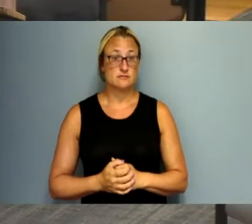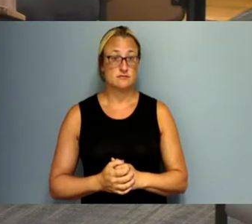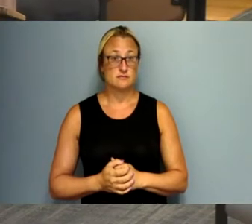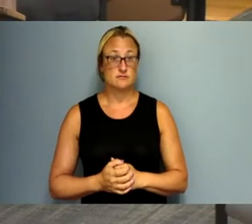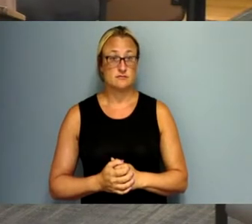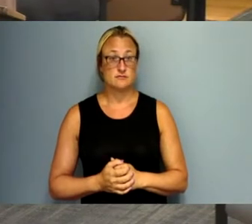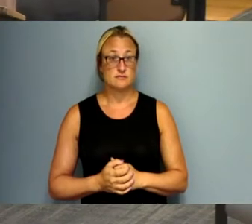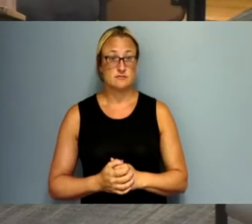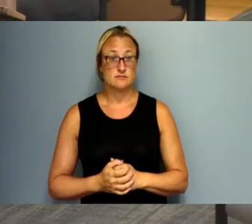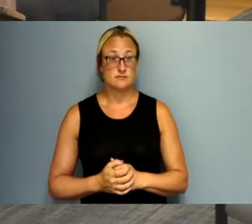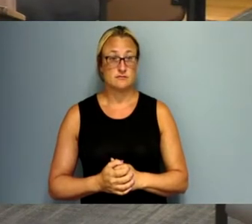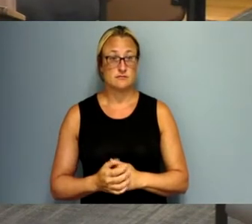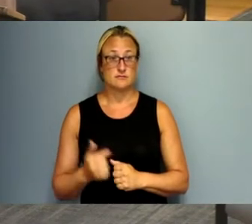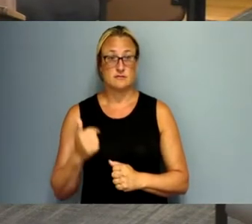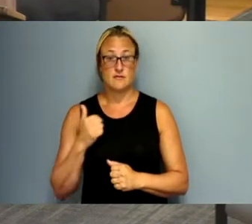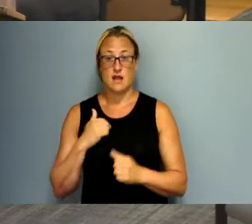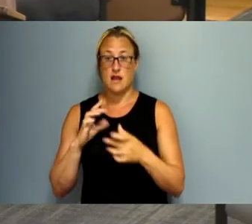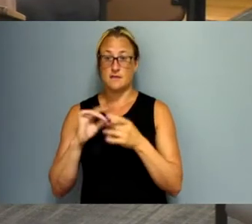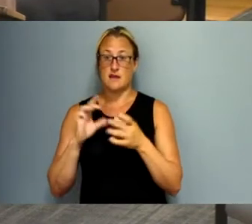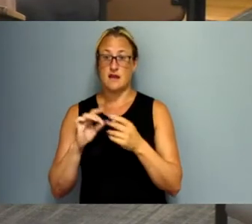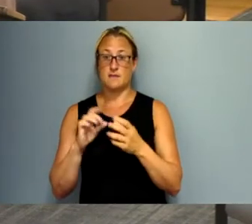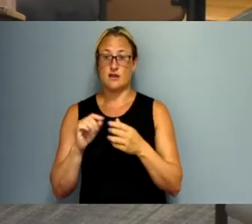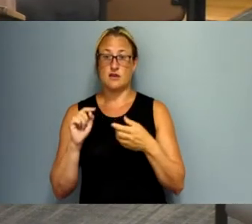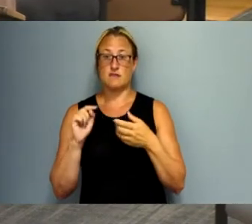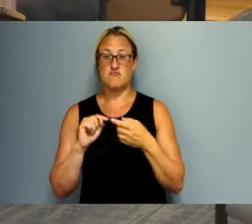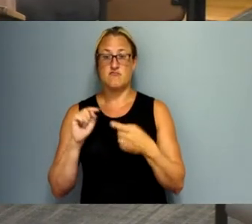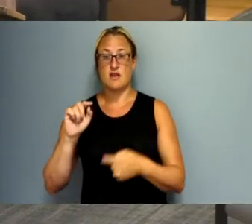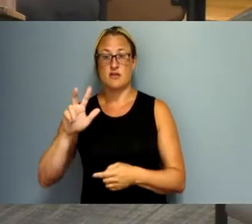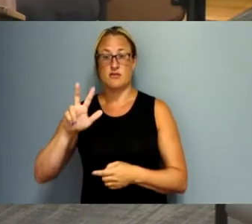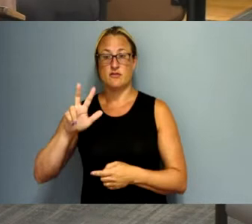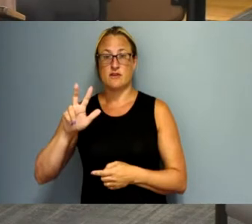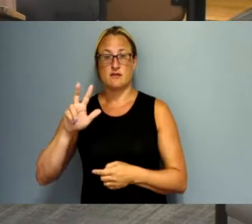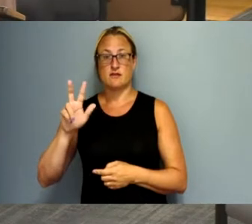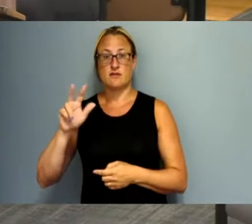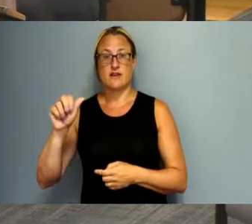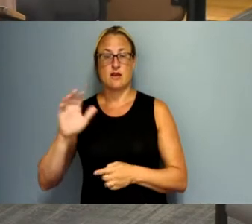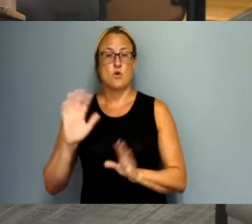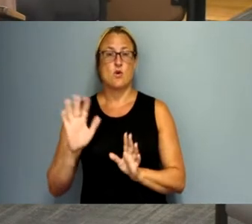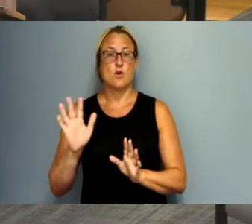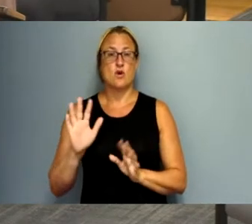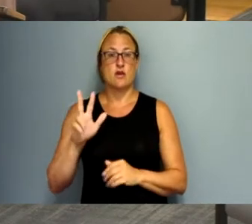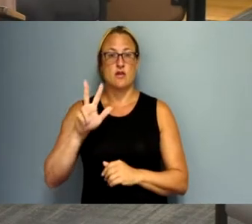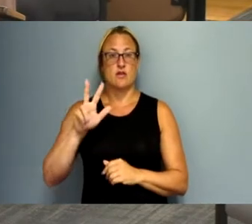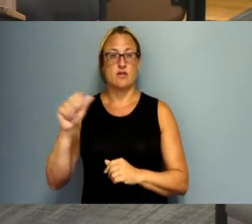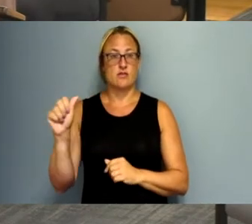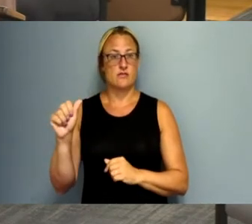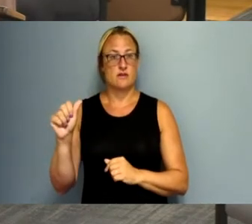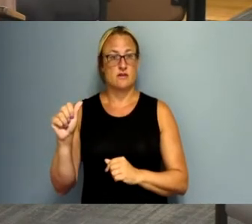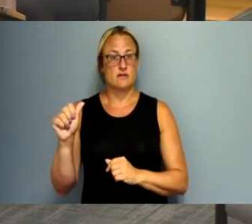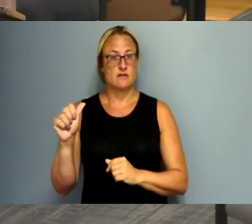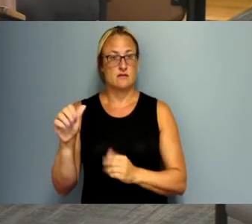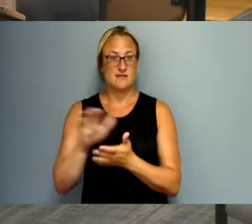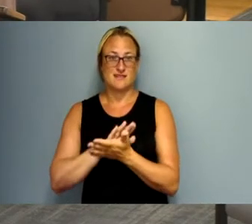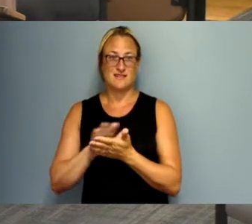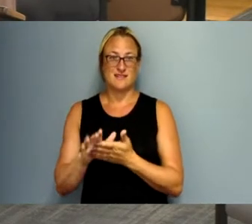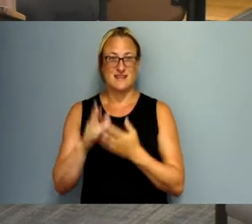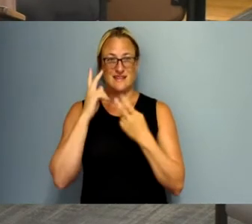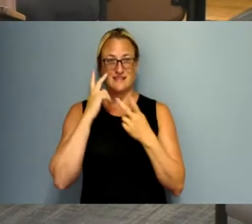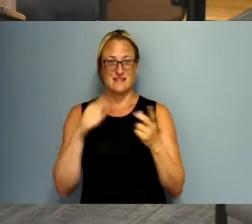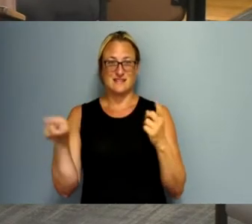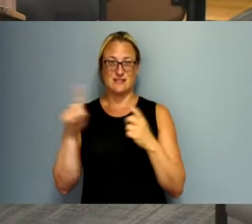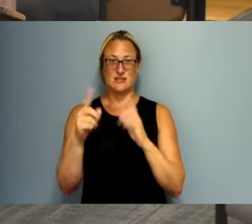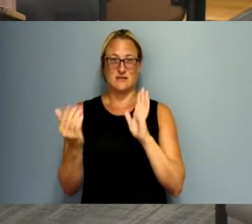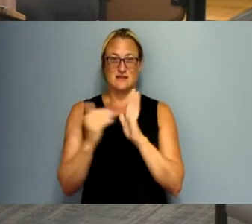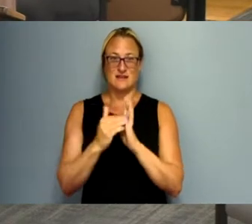I'll be commenting on item 3A. Oh, sorry, I'll be commenting on item 3A. It's nice to see everyone again. I know it's been a